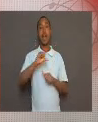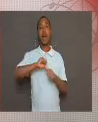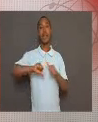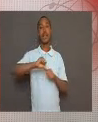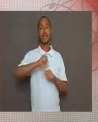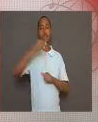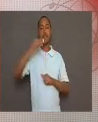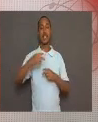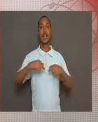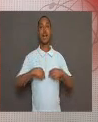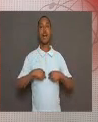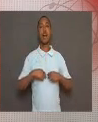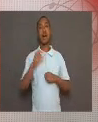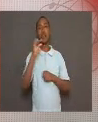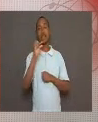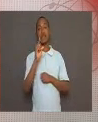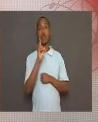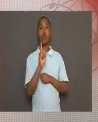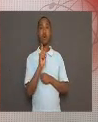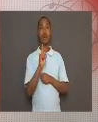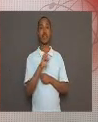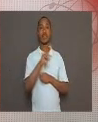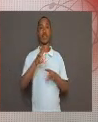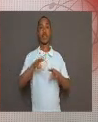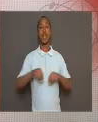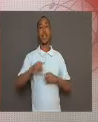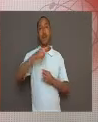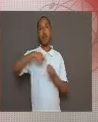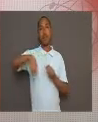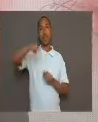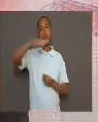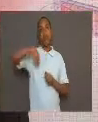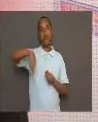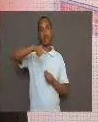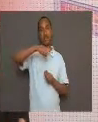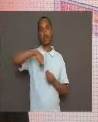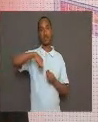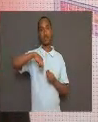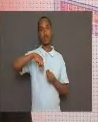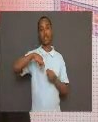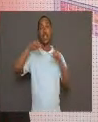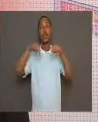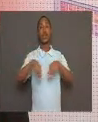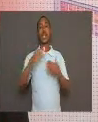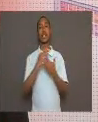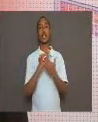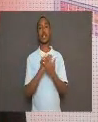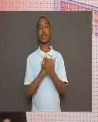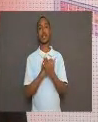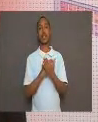atom must have at least one vacant orbital. In today's